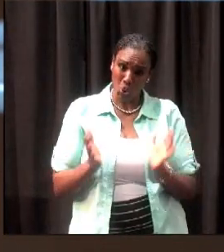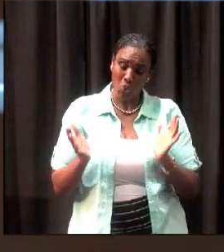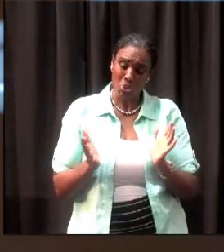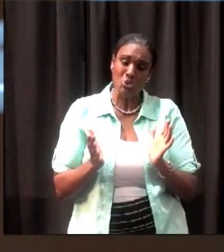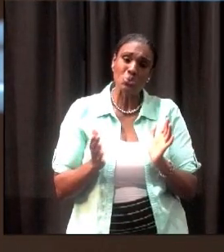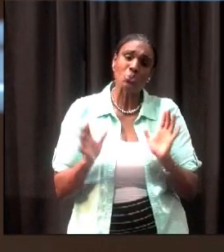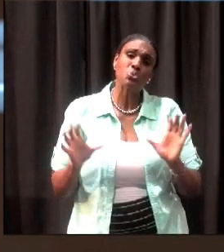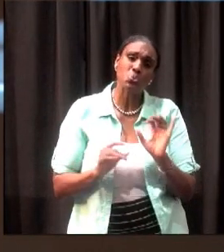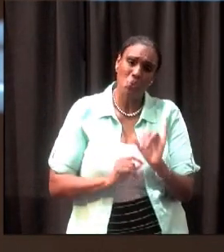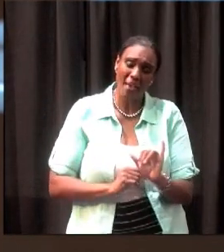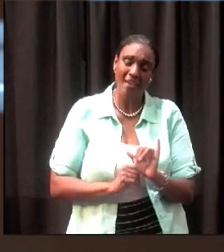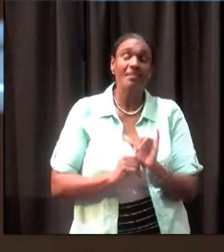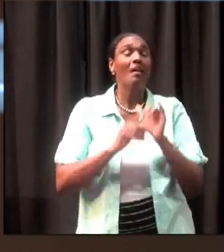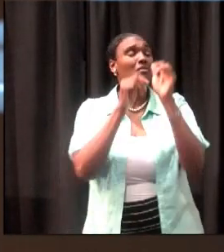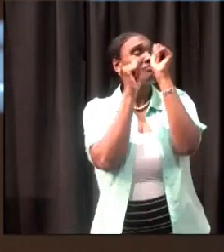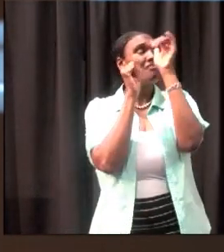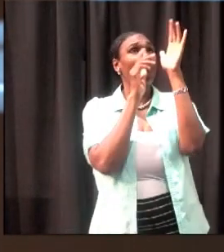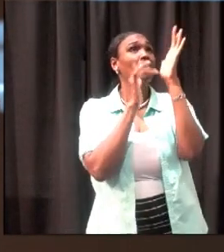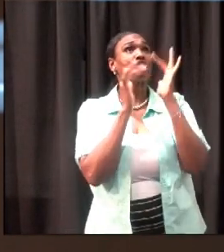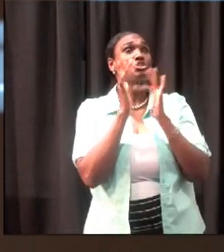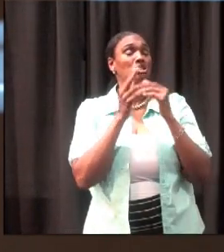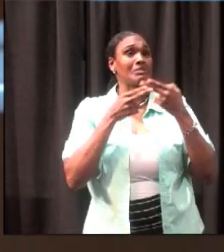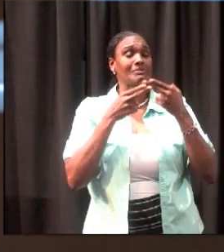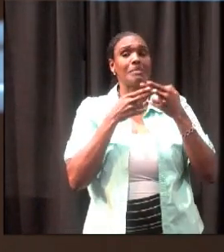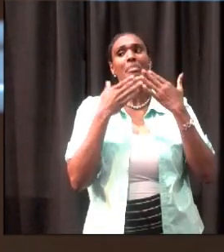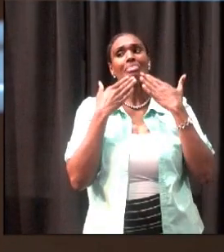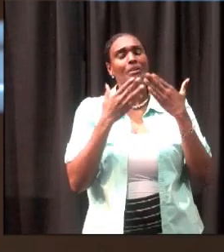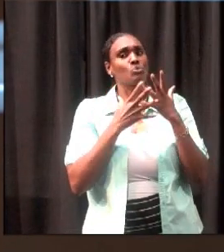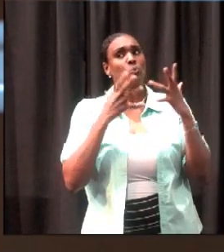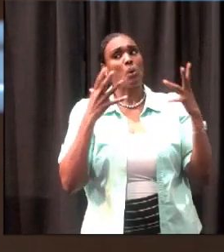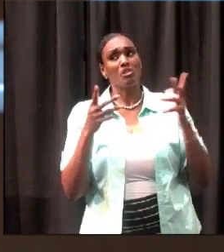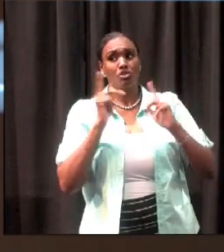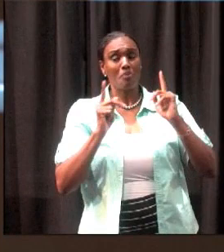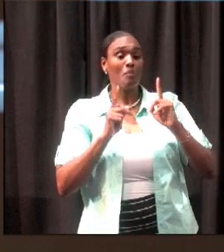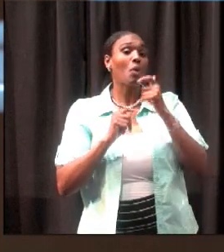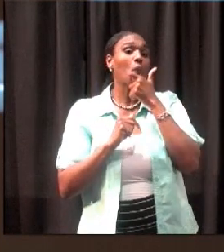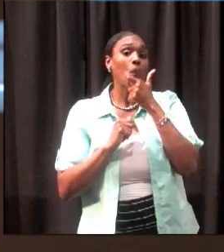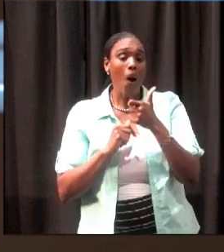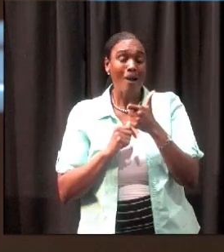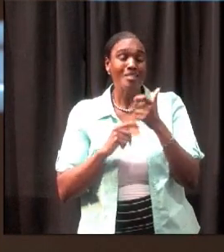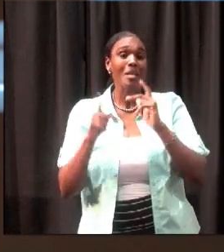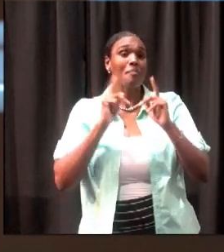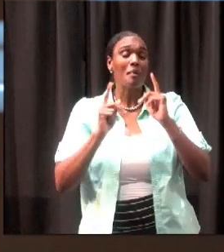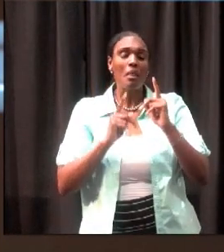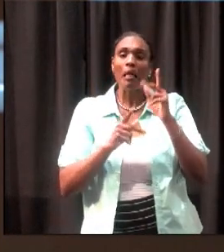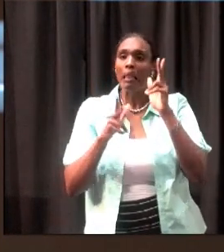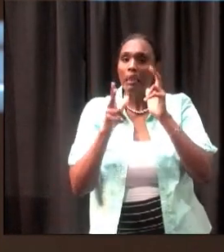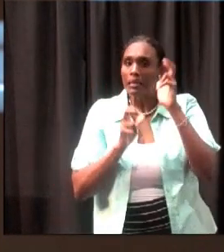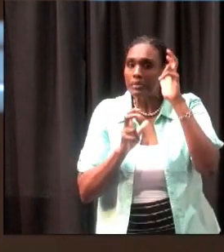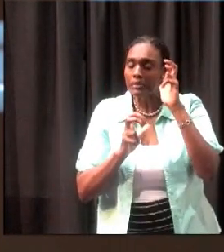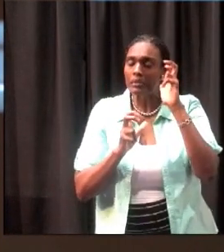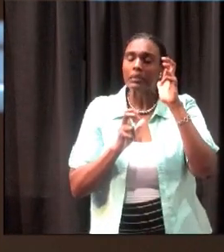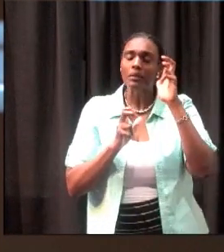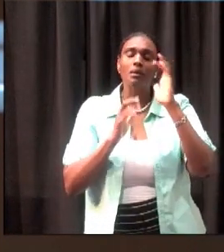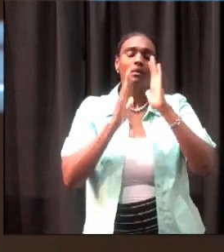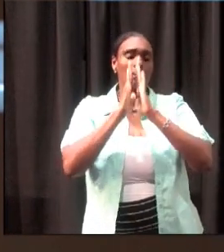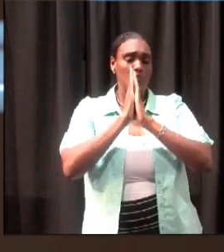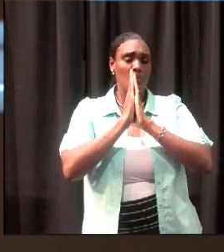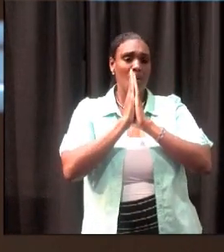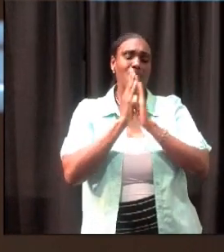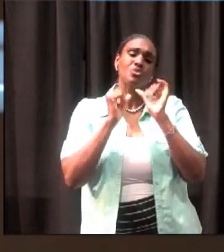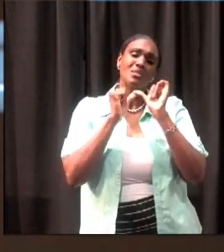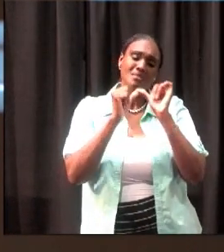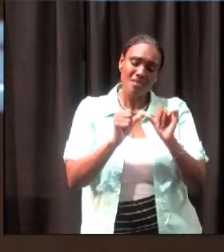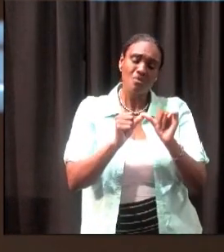right. Father, in the name of Jesus, I thank you so much for those who are tuned in and those who have listened. I pray, God, that you continue to help